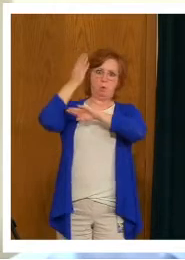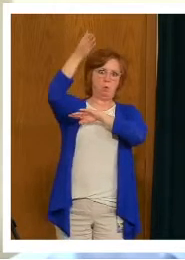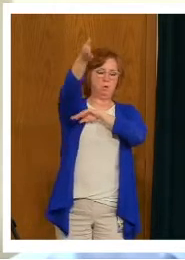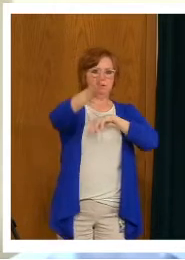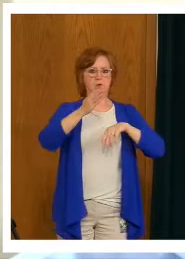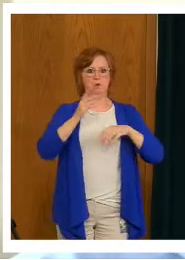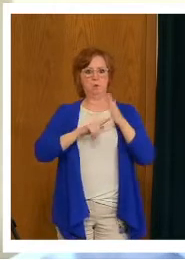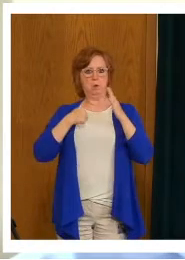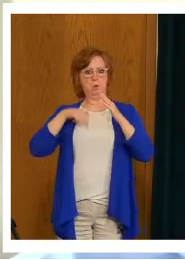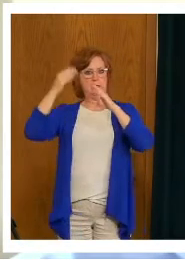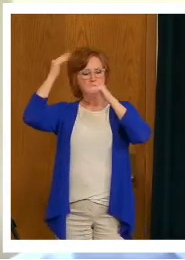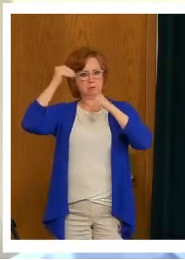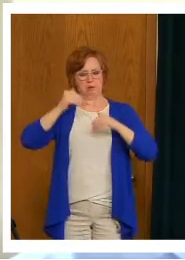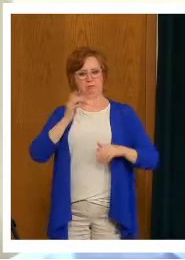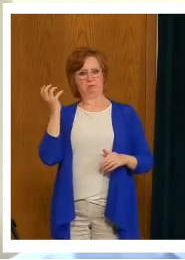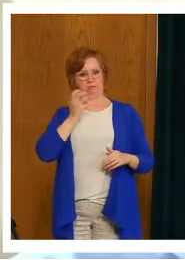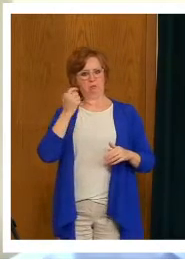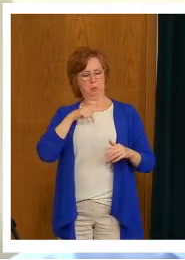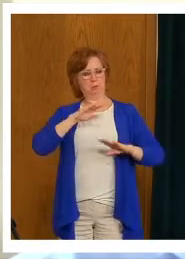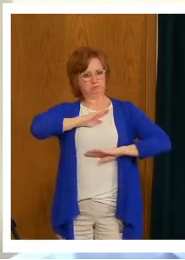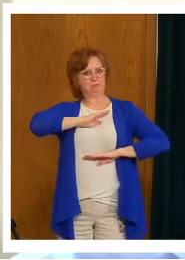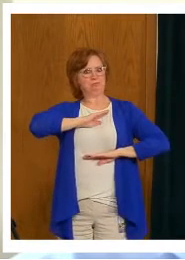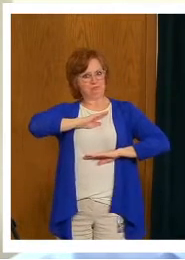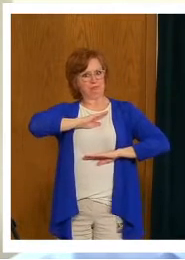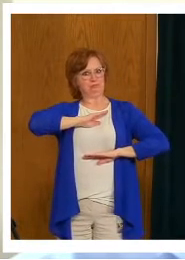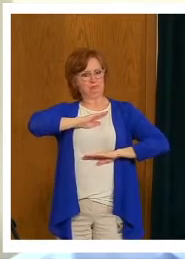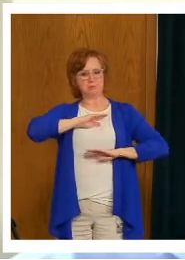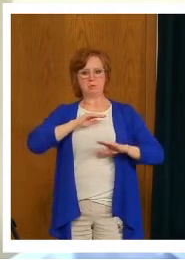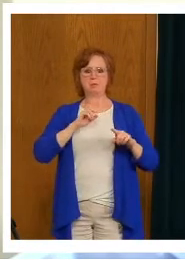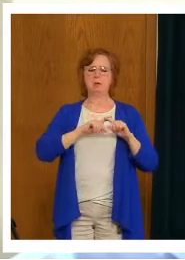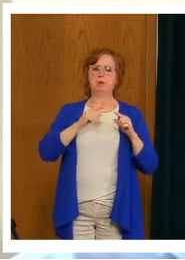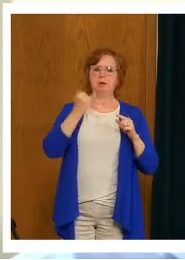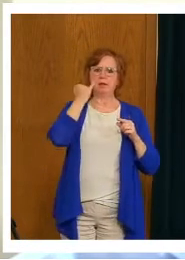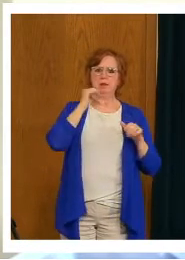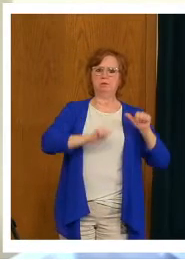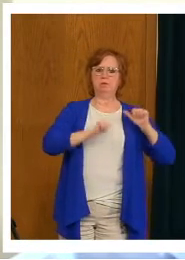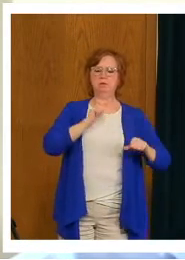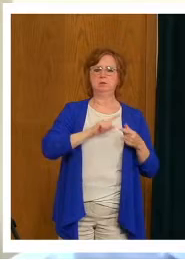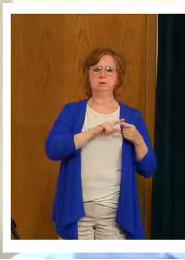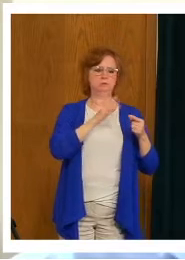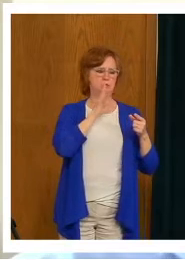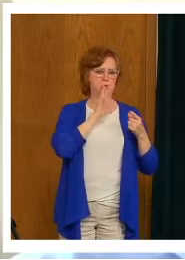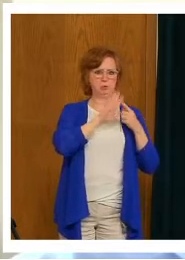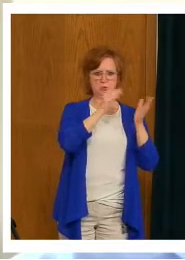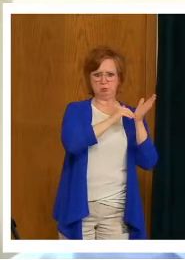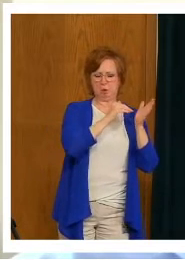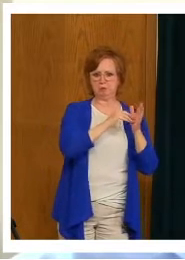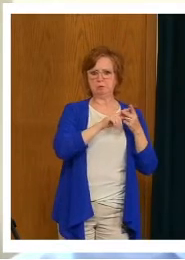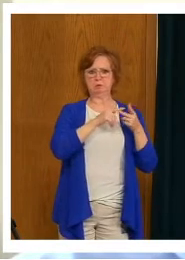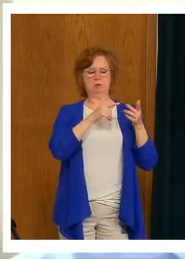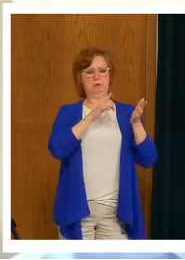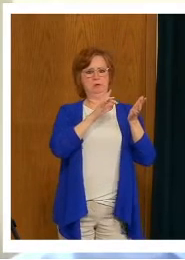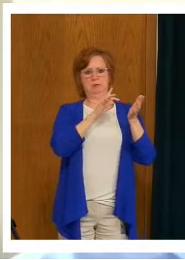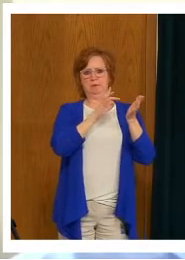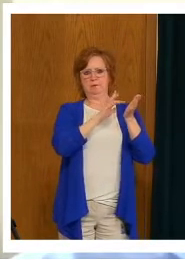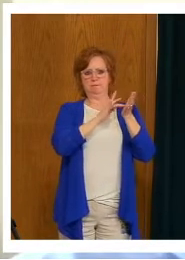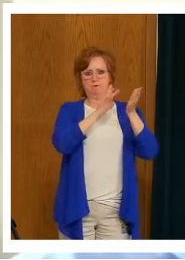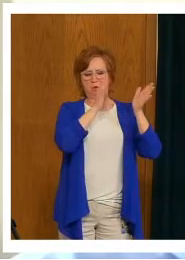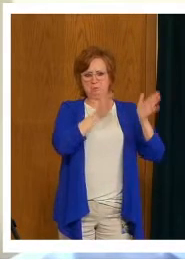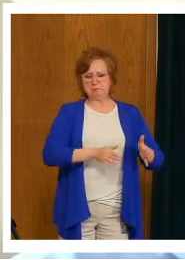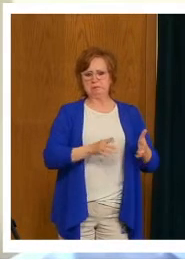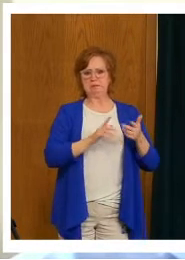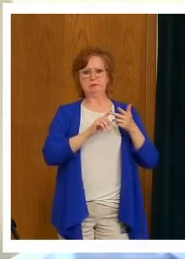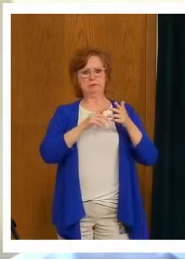efficacy, do talk to your pharmacist, your physician, your healthcare provider, your public health nurse. Vaccines are